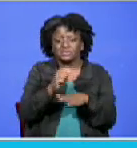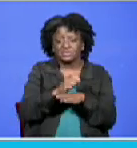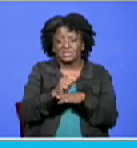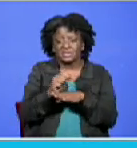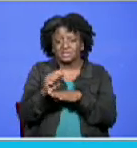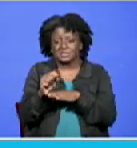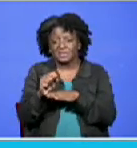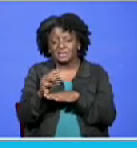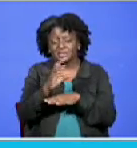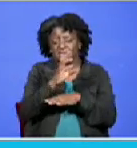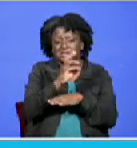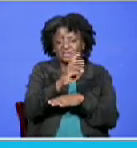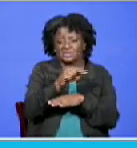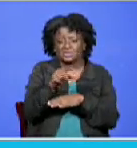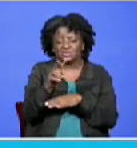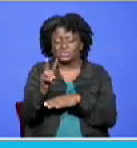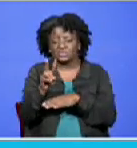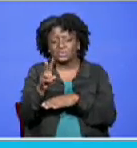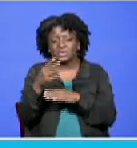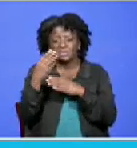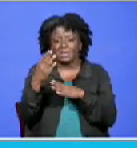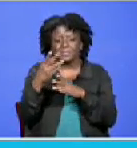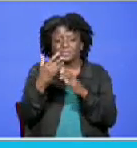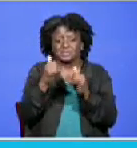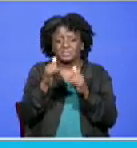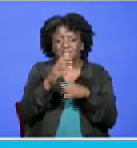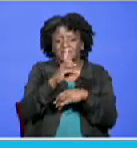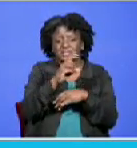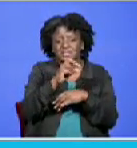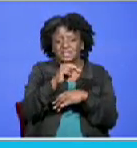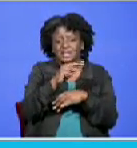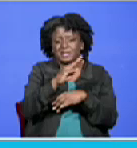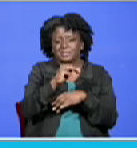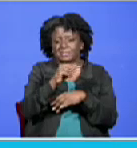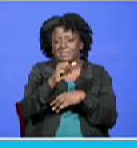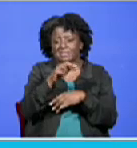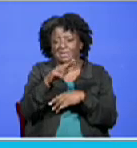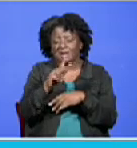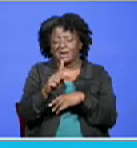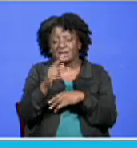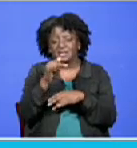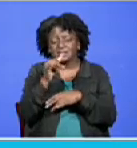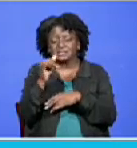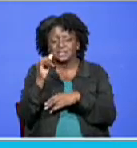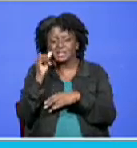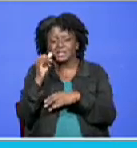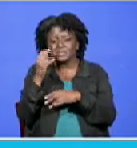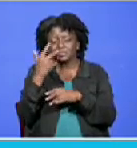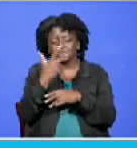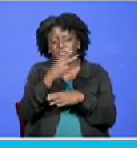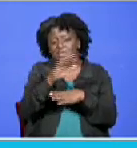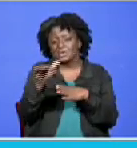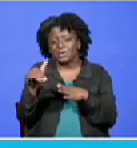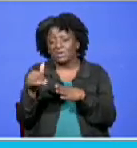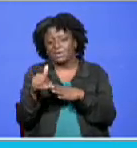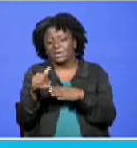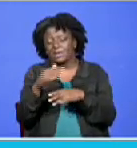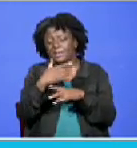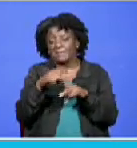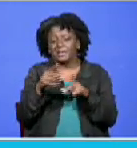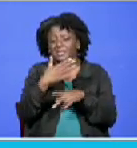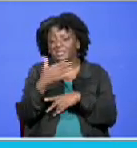Tobago 6-2. The Bahamas playing Denmark yesterday. It was 3-3 after regulation. The Danes eventually won on penalty